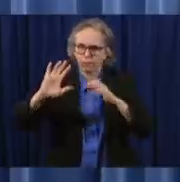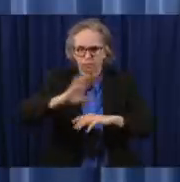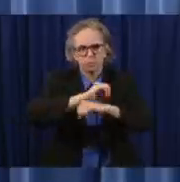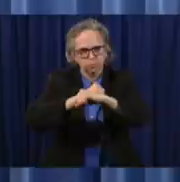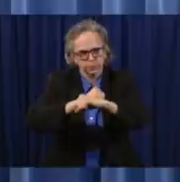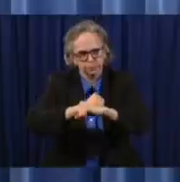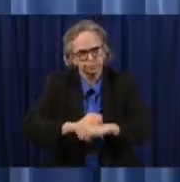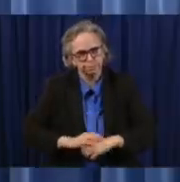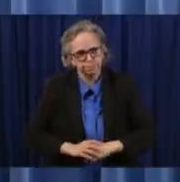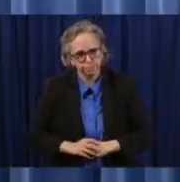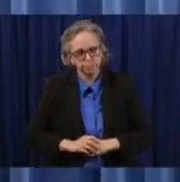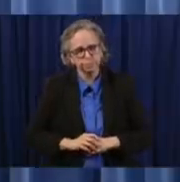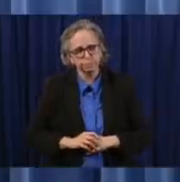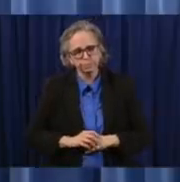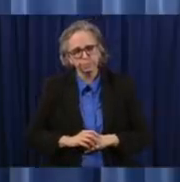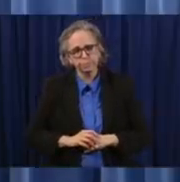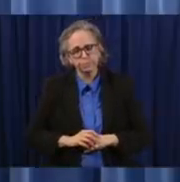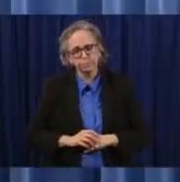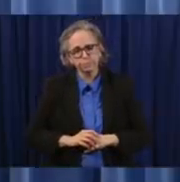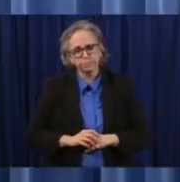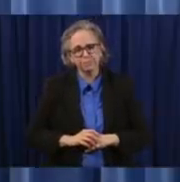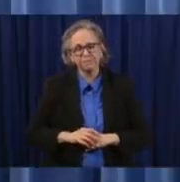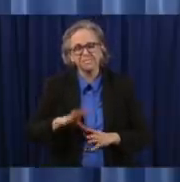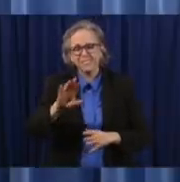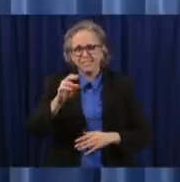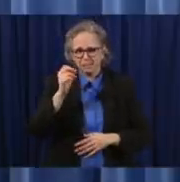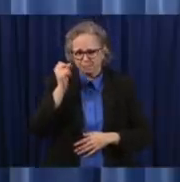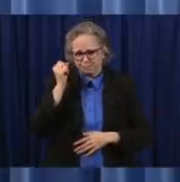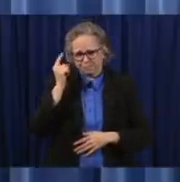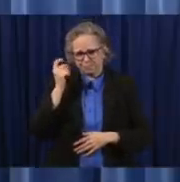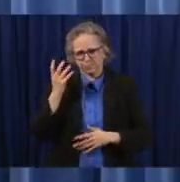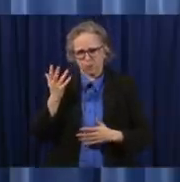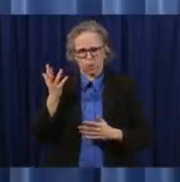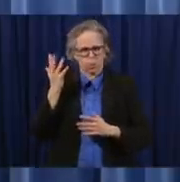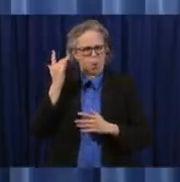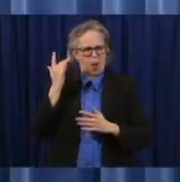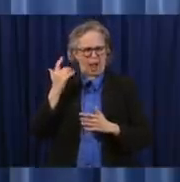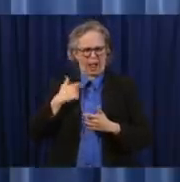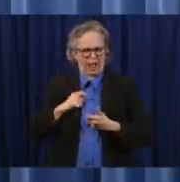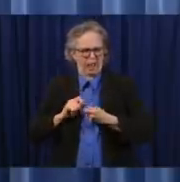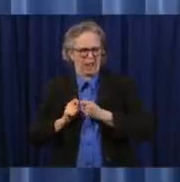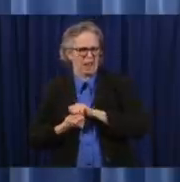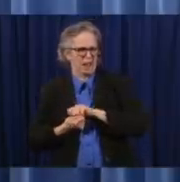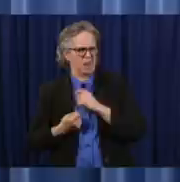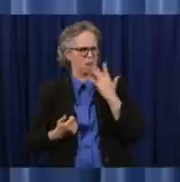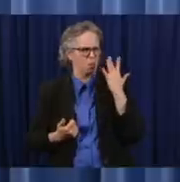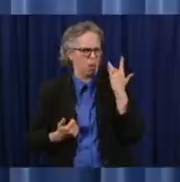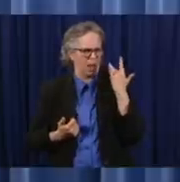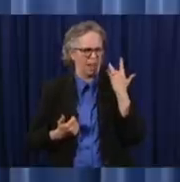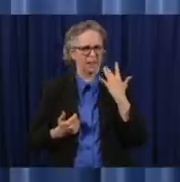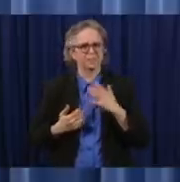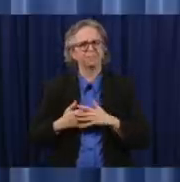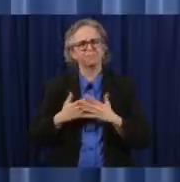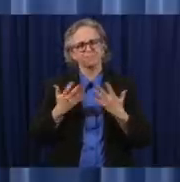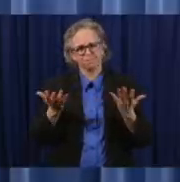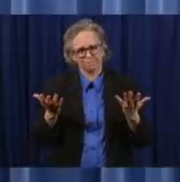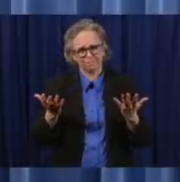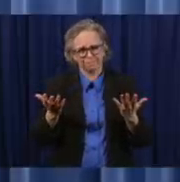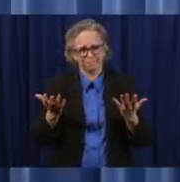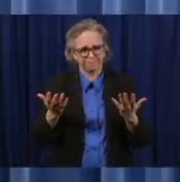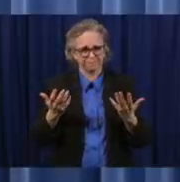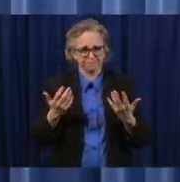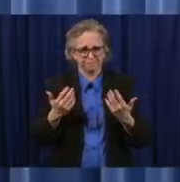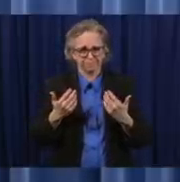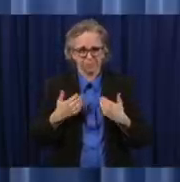And let me talk a little bit about why we did this. First, it was a recommendation from